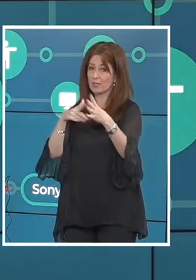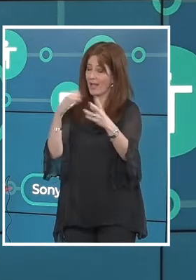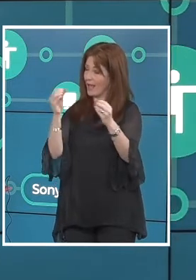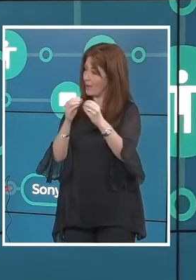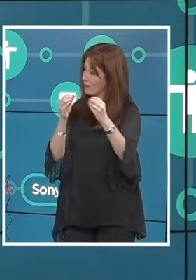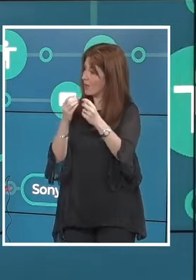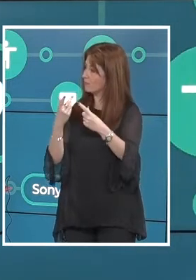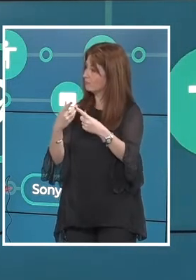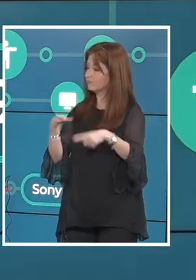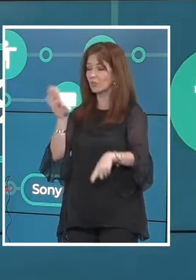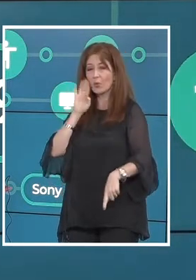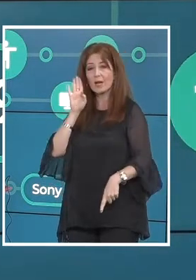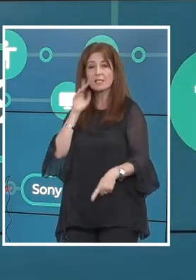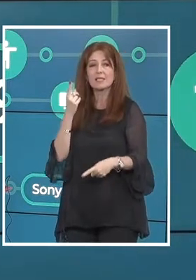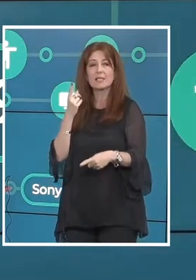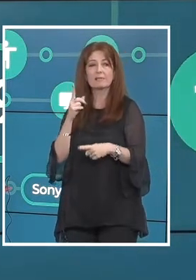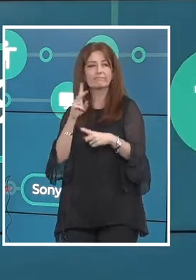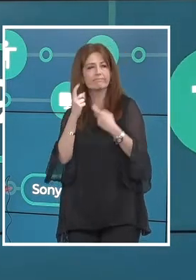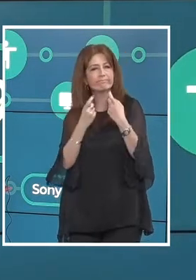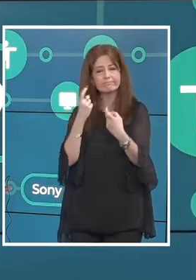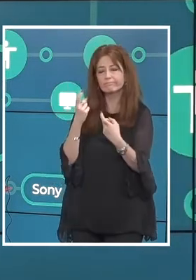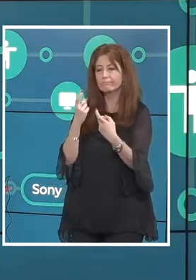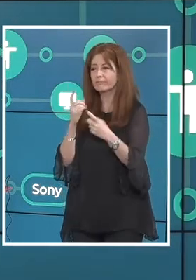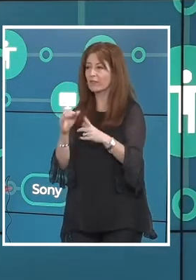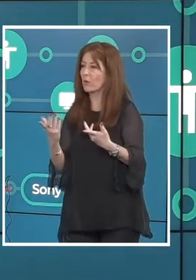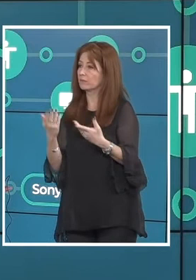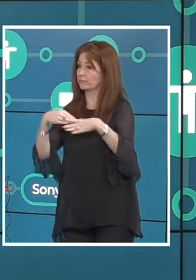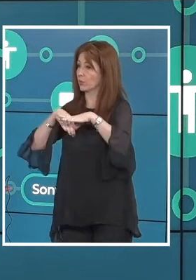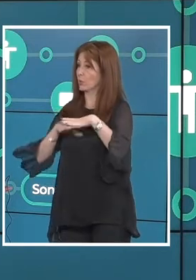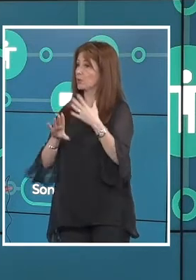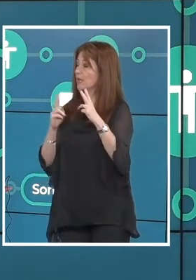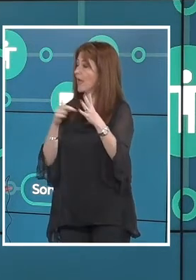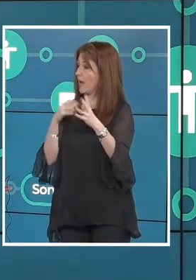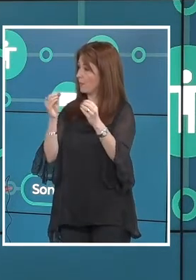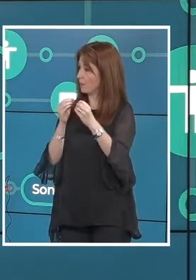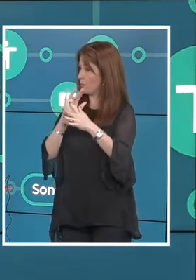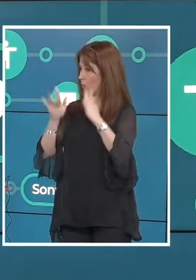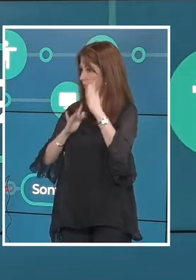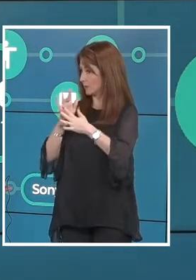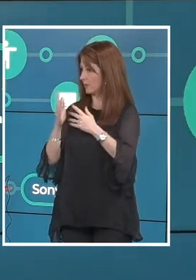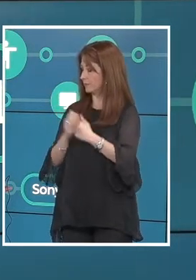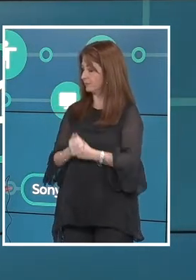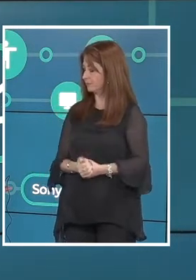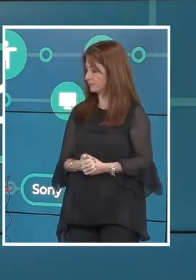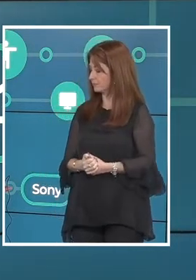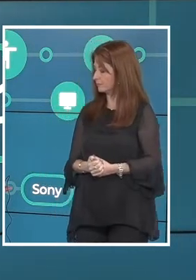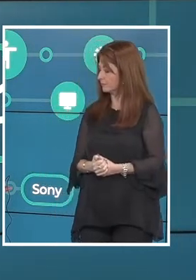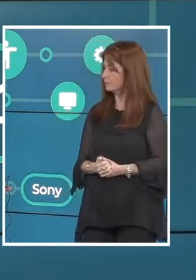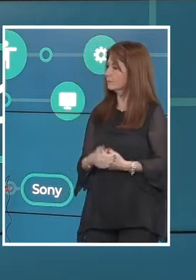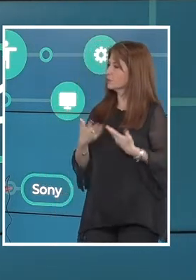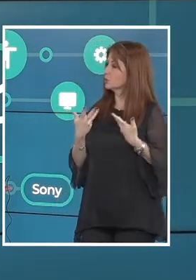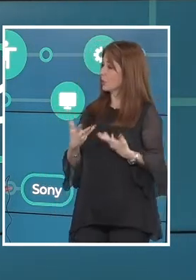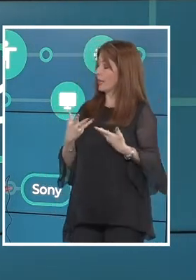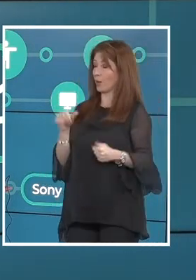listening to them about what they are looking for in our apps and websites. And so once you are aware, which you are pretty aware